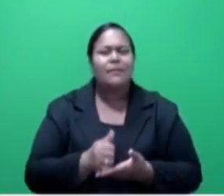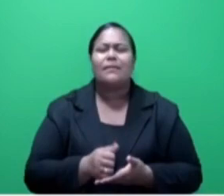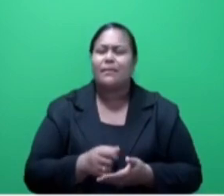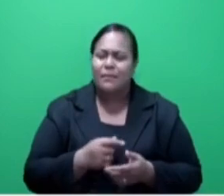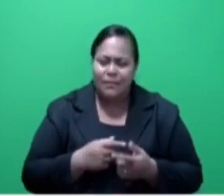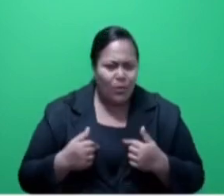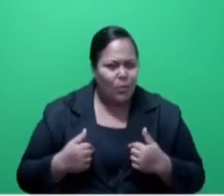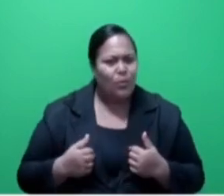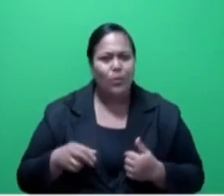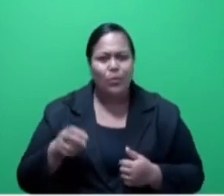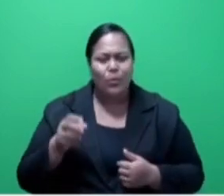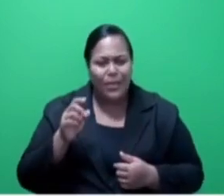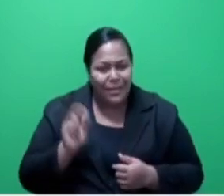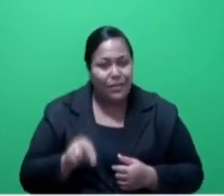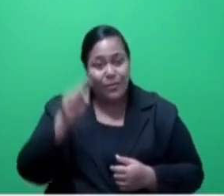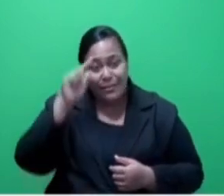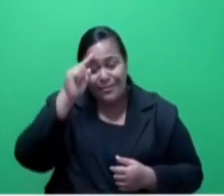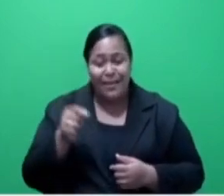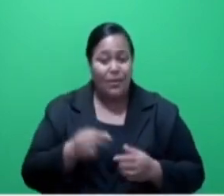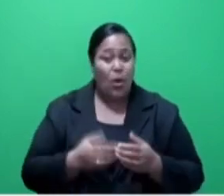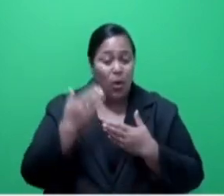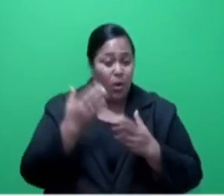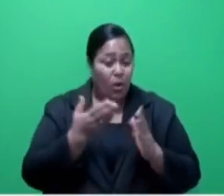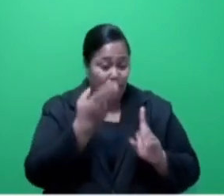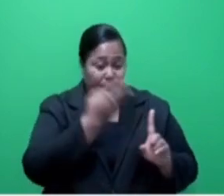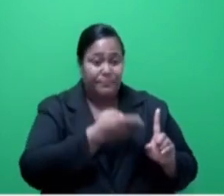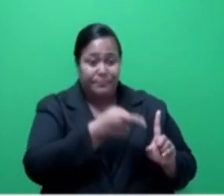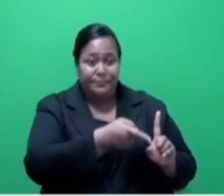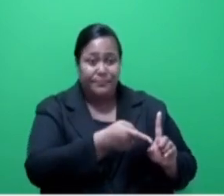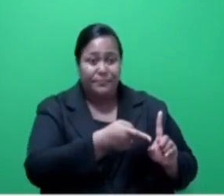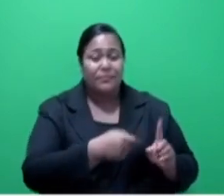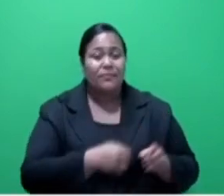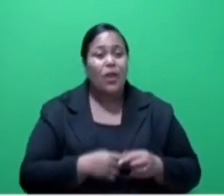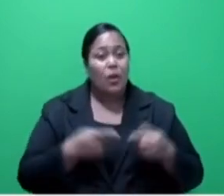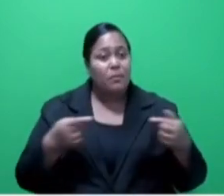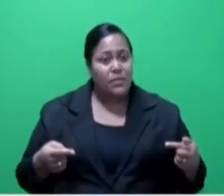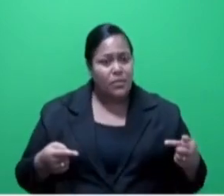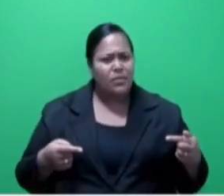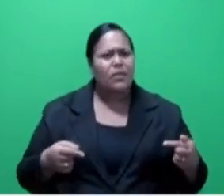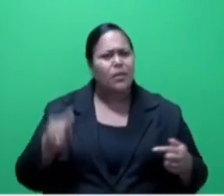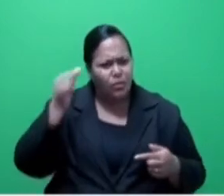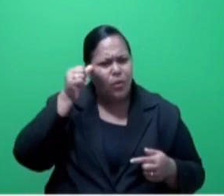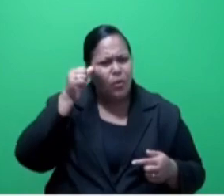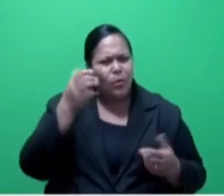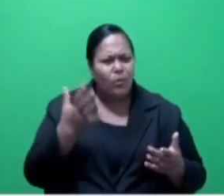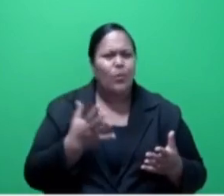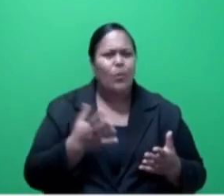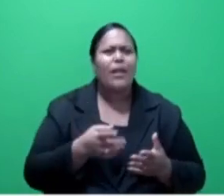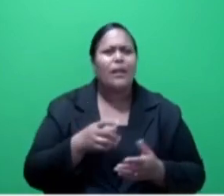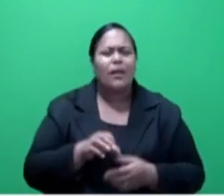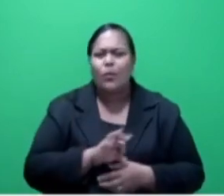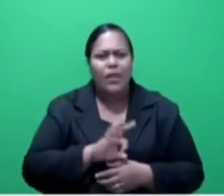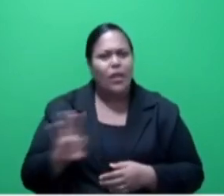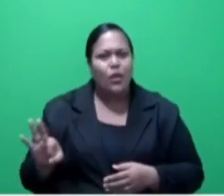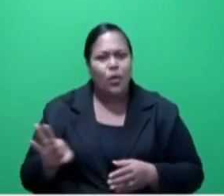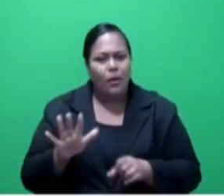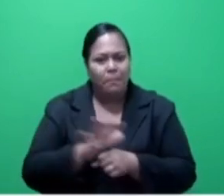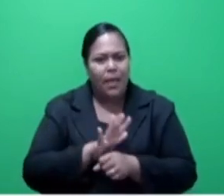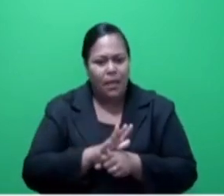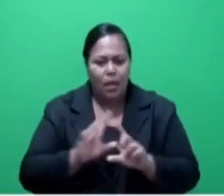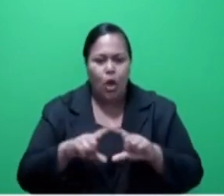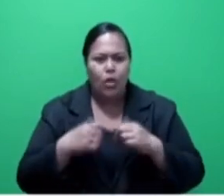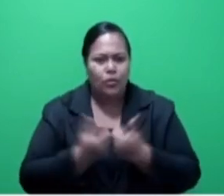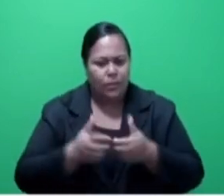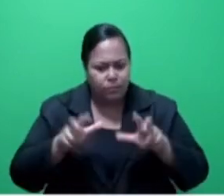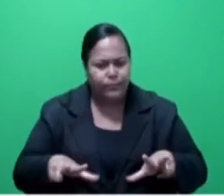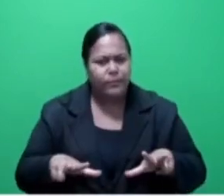want to address it. Honorable Nawaikula also knows exactly what Honorable Seruratu is talking about, the non-renewal of leases in the 1990s when he was part of